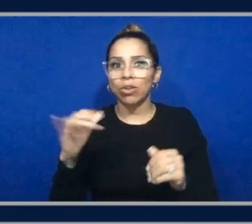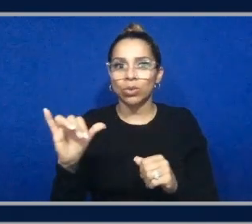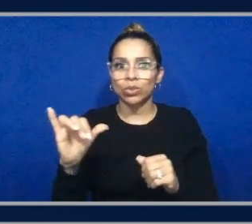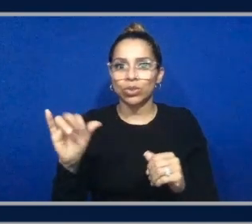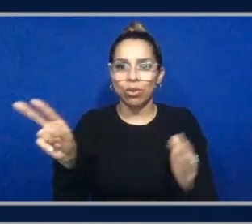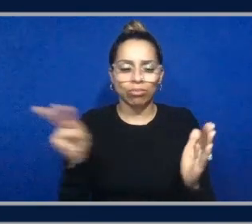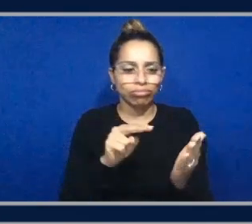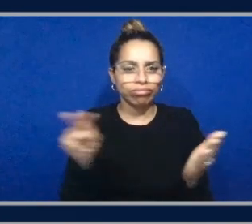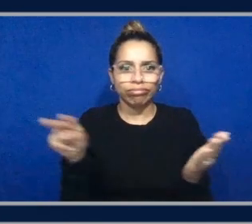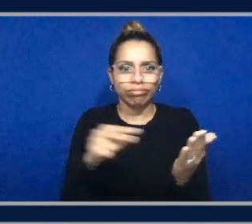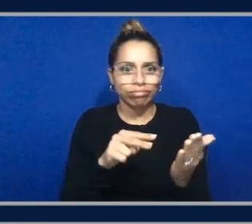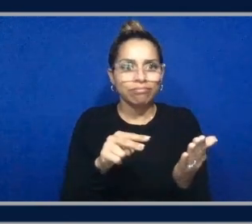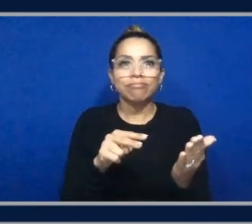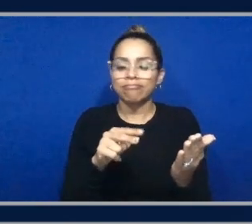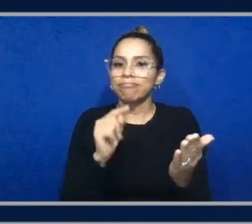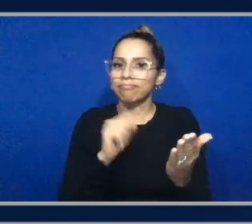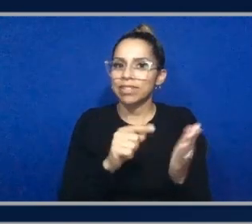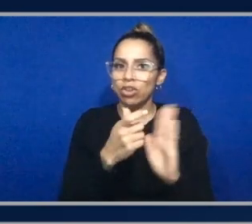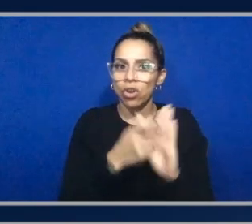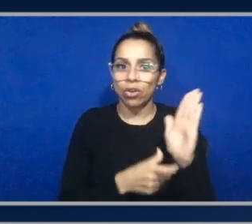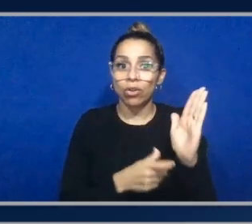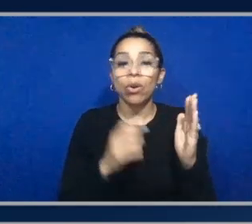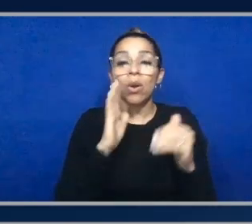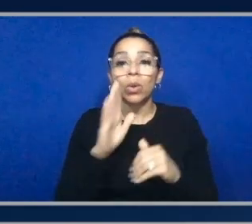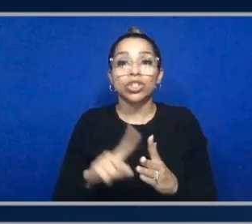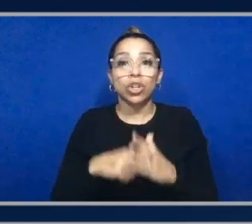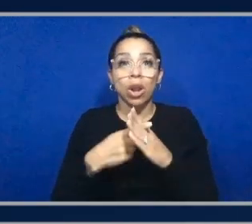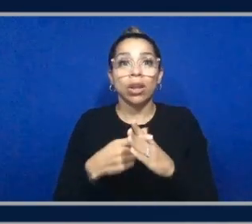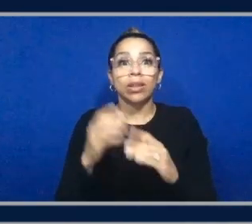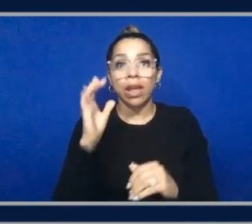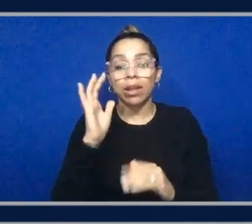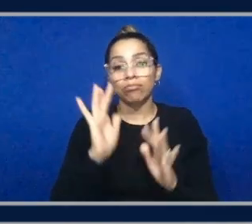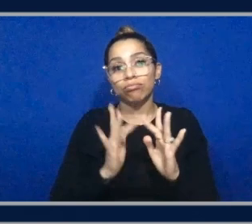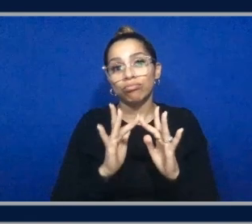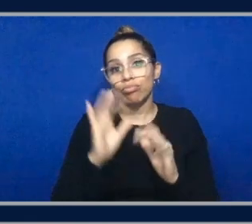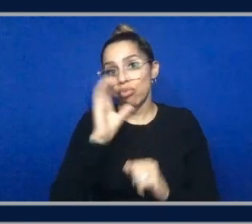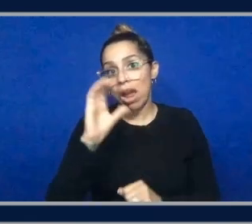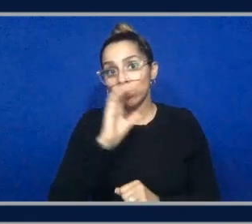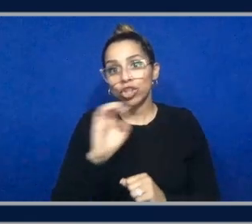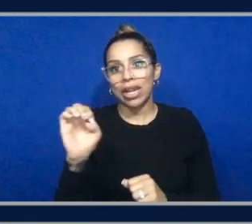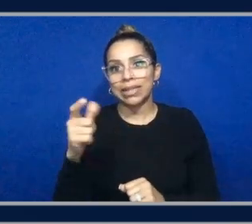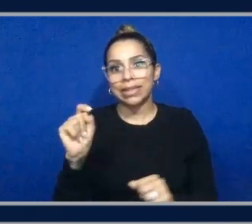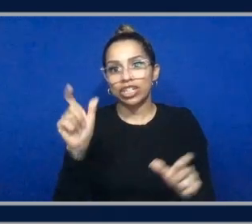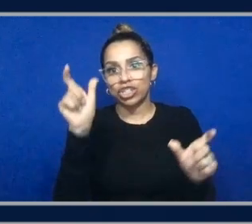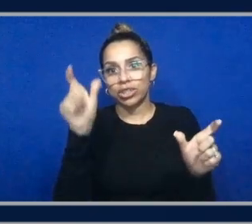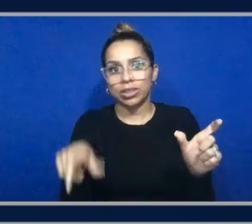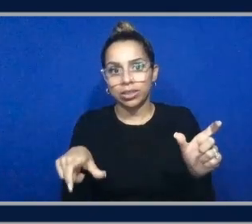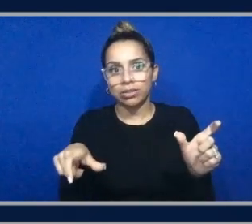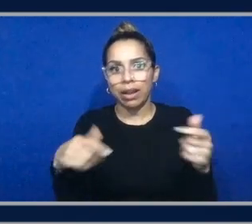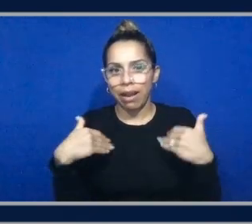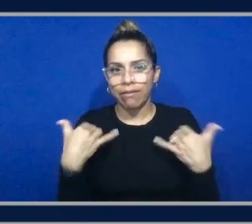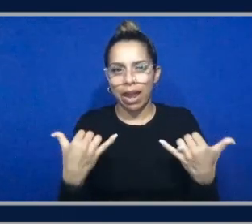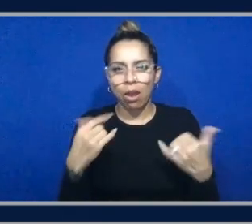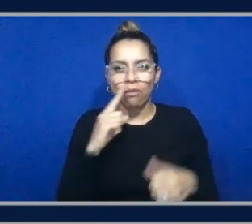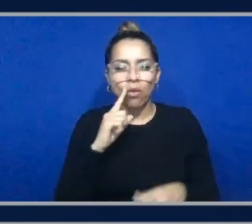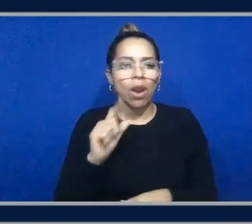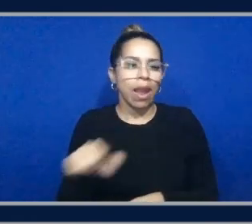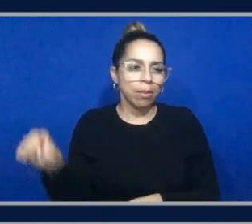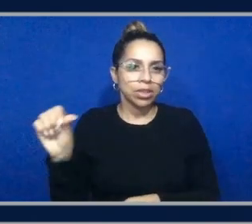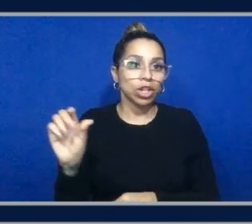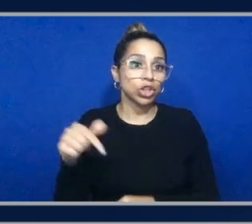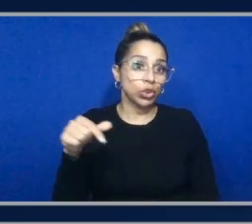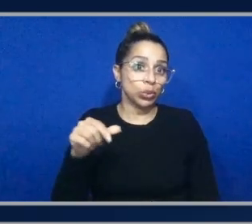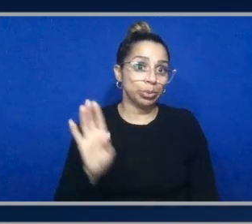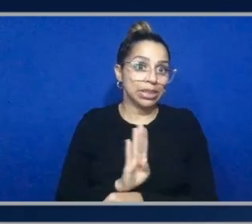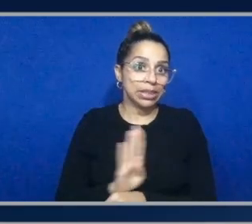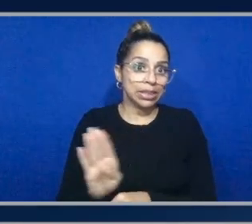to start the browser extension that I have for Amazon Q Business. And I don't